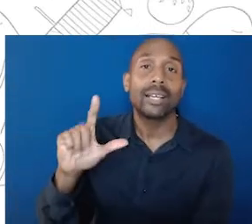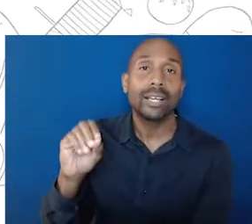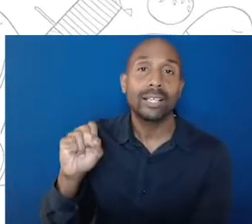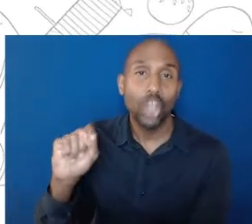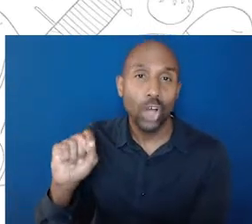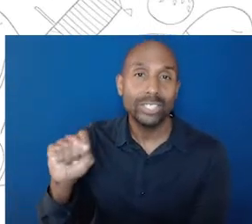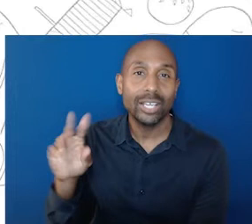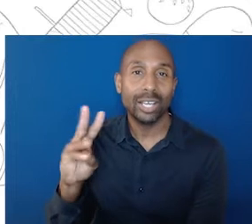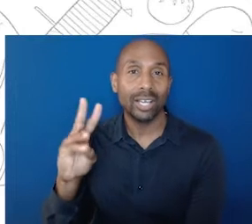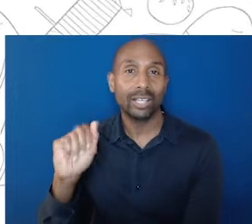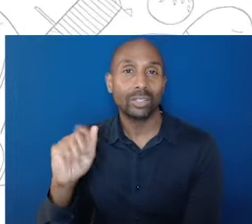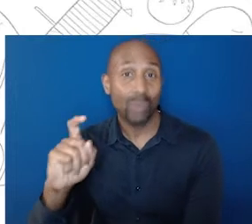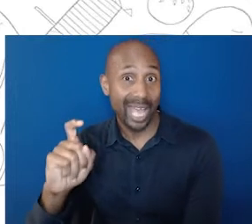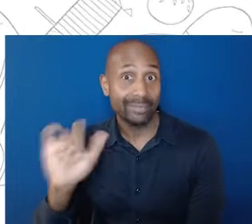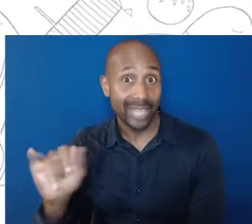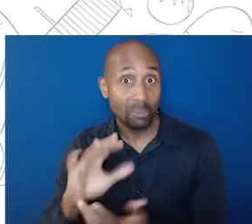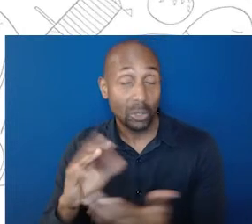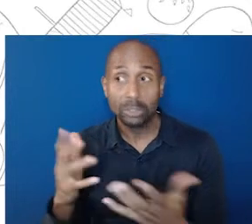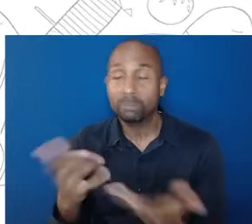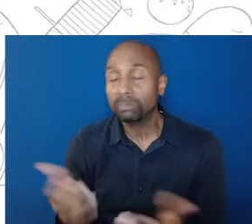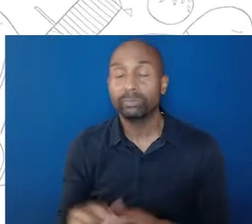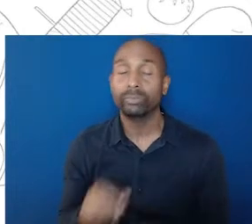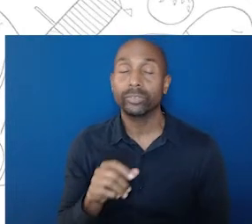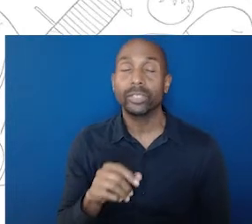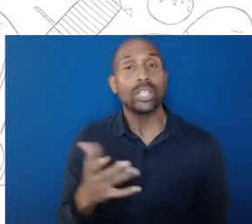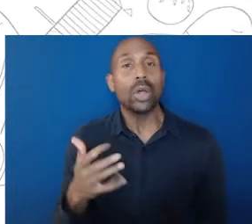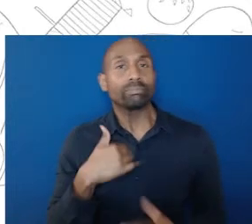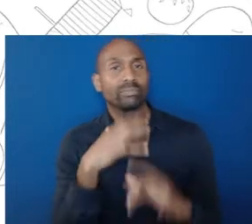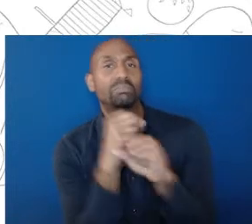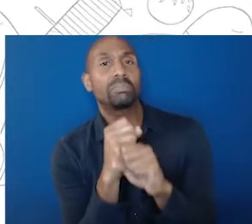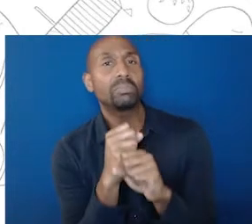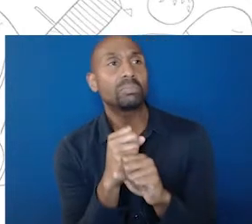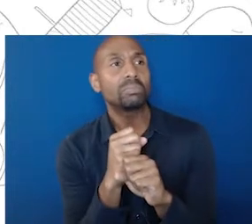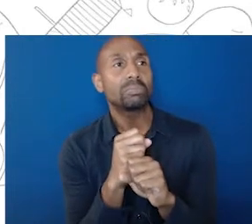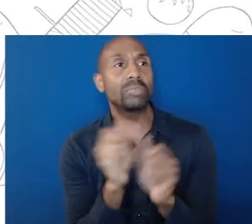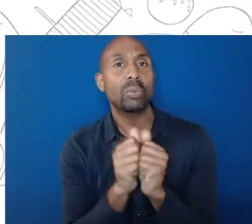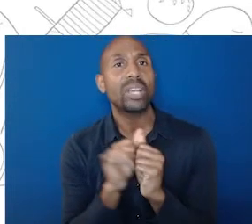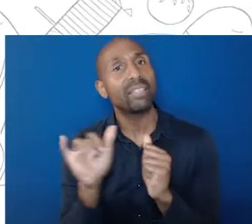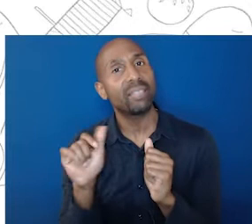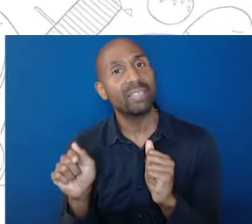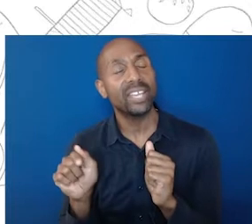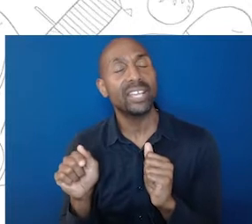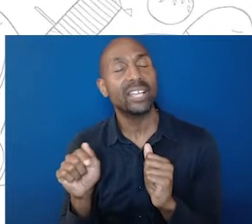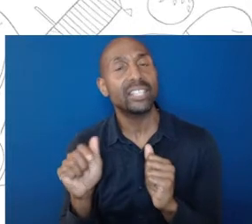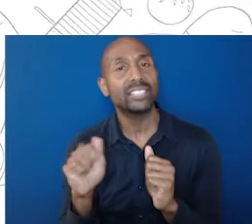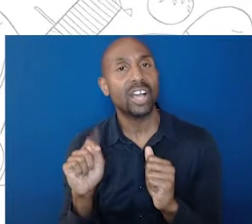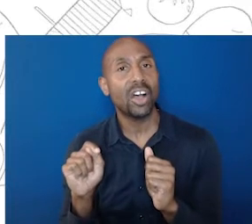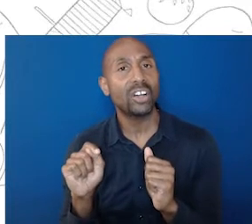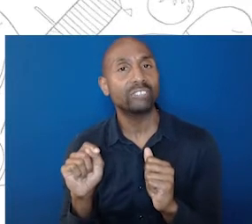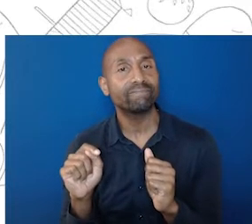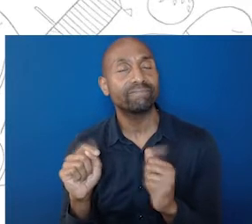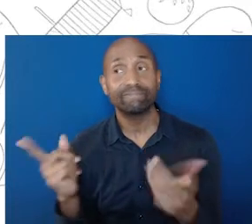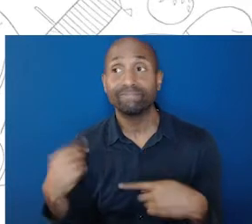Mm-hmm. But really my interest has been that fascination and that wanting to connect to the